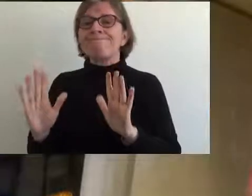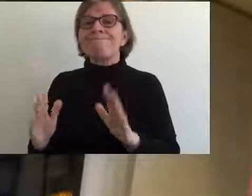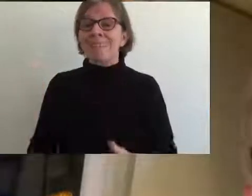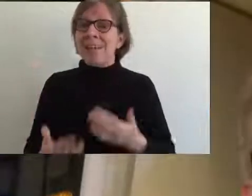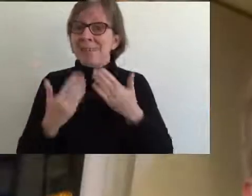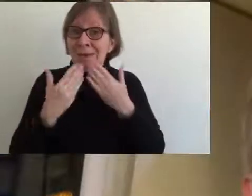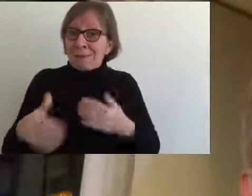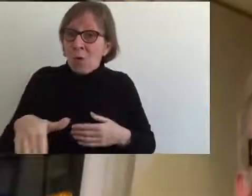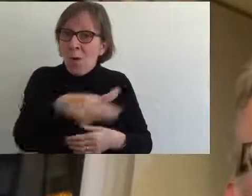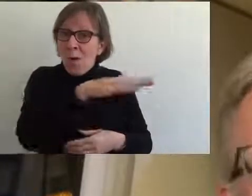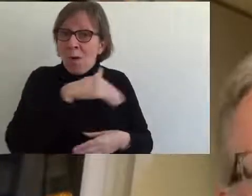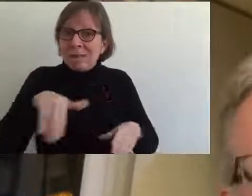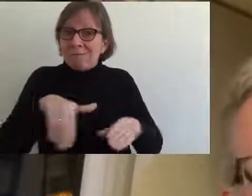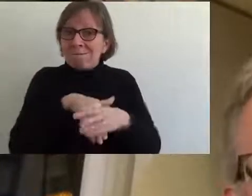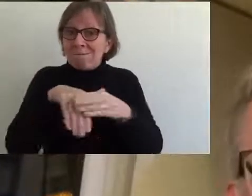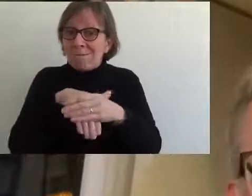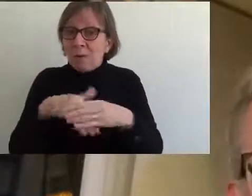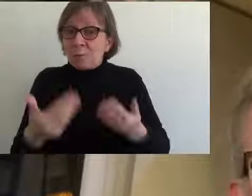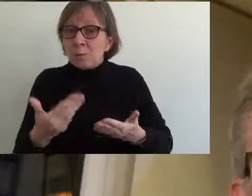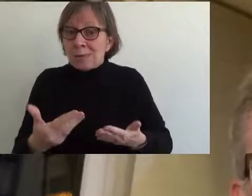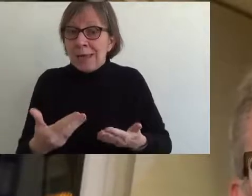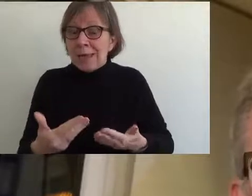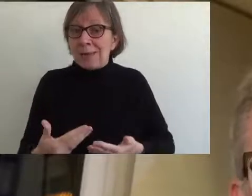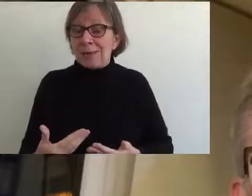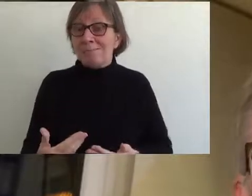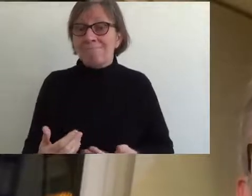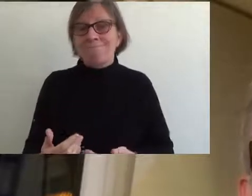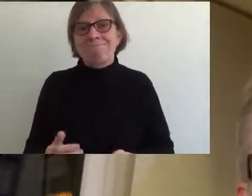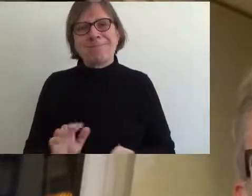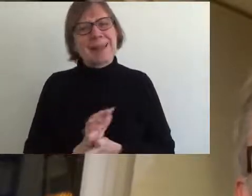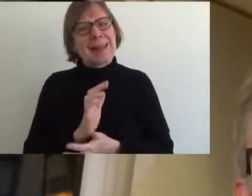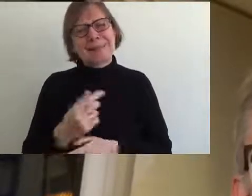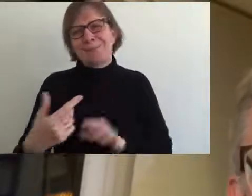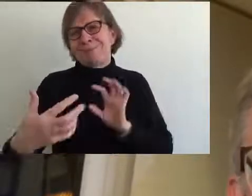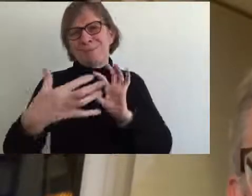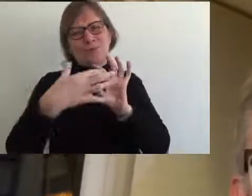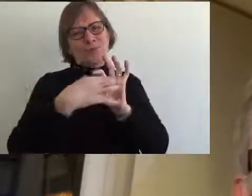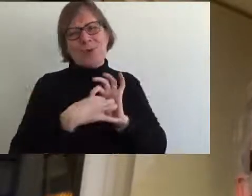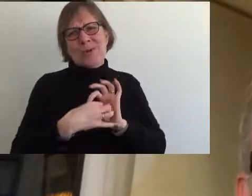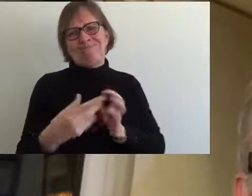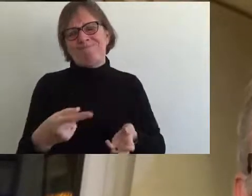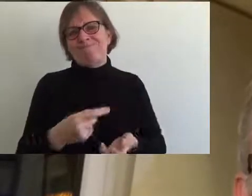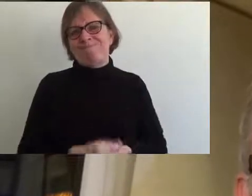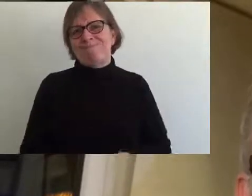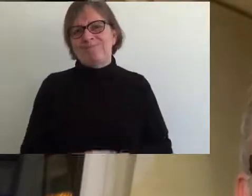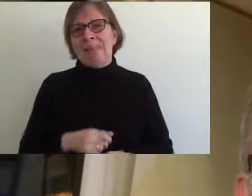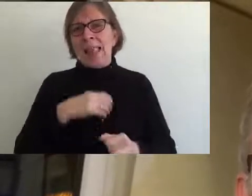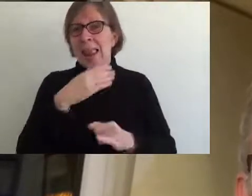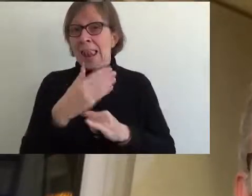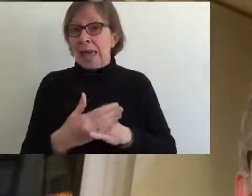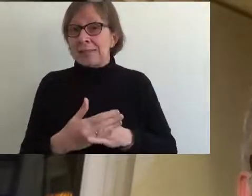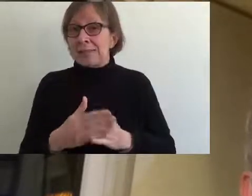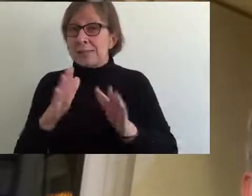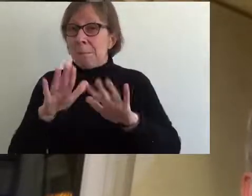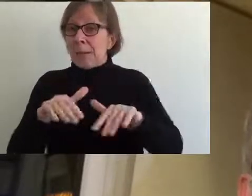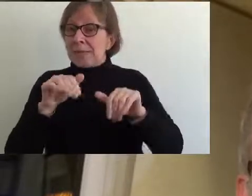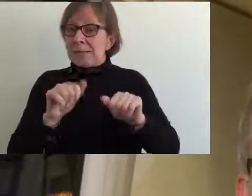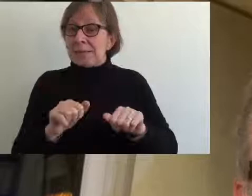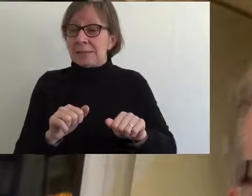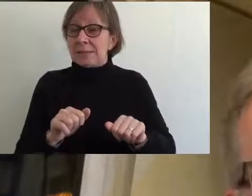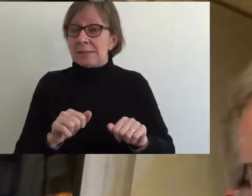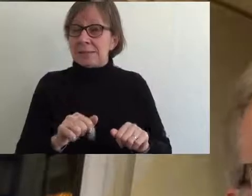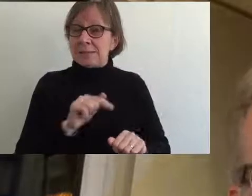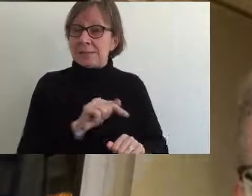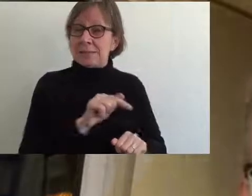Thank you to everybody for taking part in today's service, and glad that you were able to be with us too. The final prayer, the